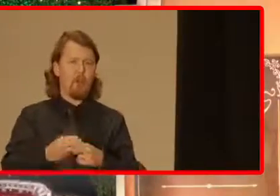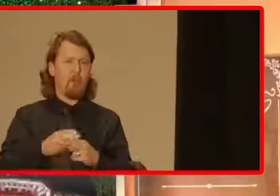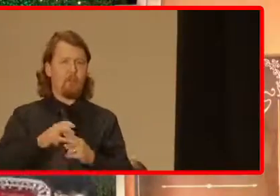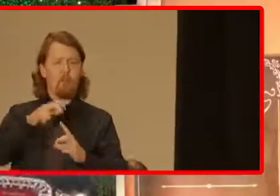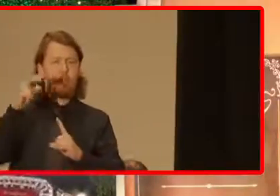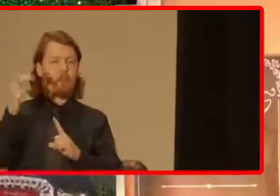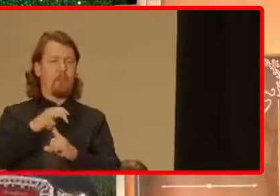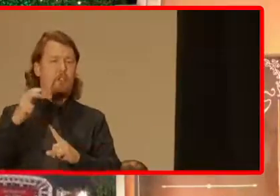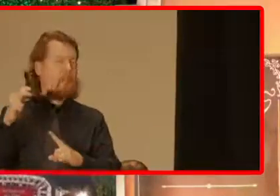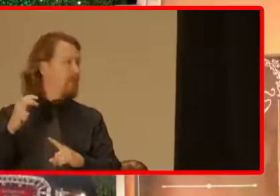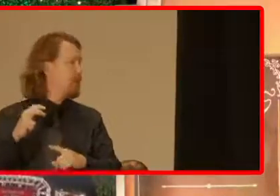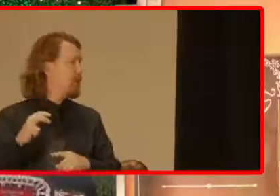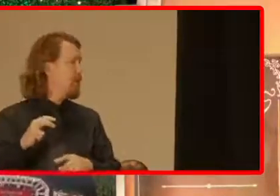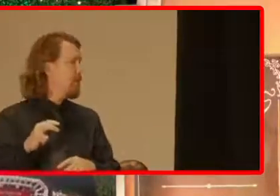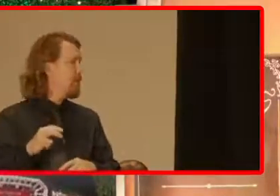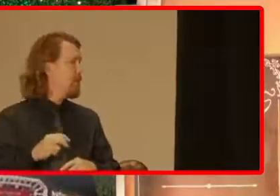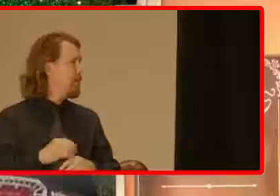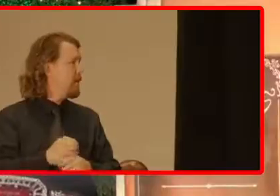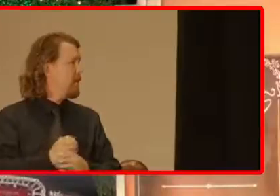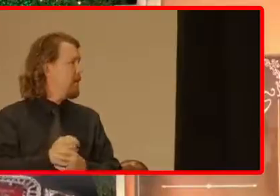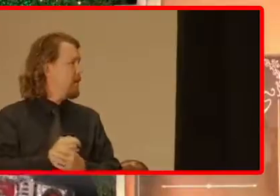belt.